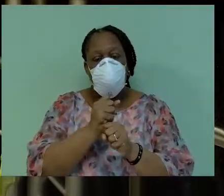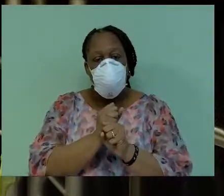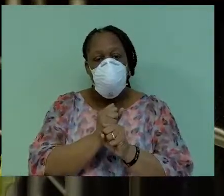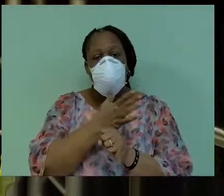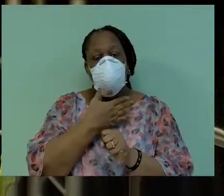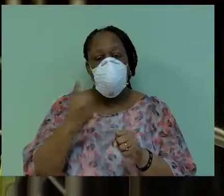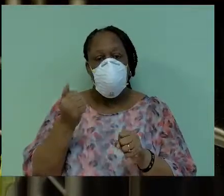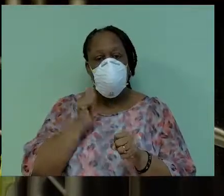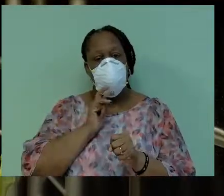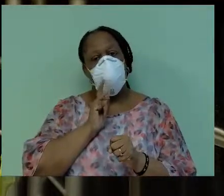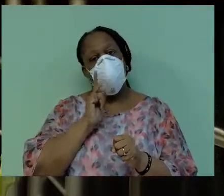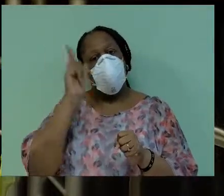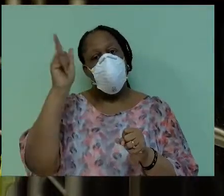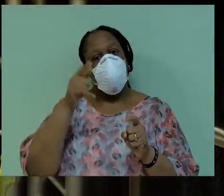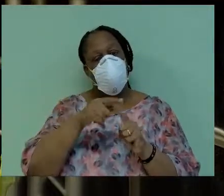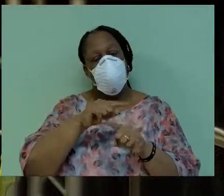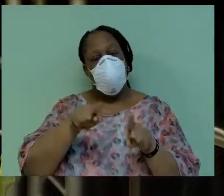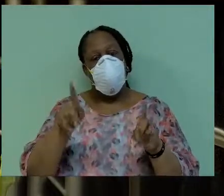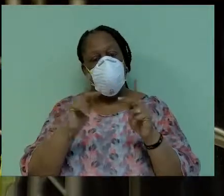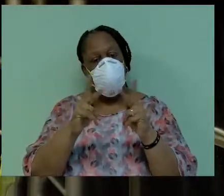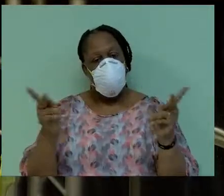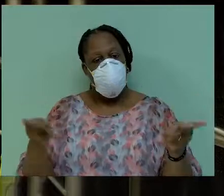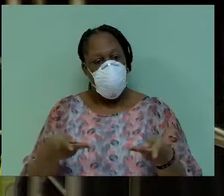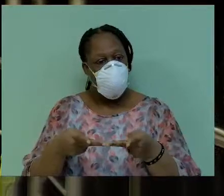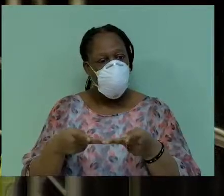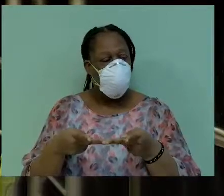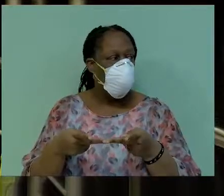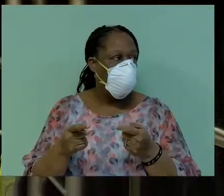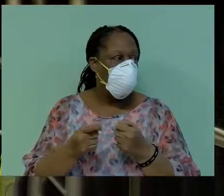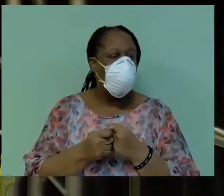of the standard protocols that are associated with labeling